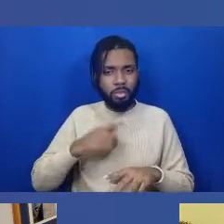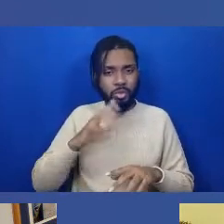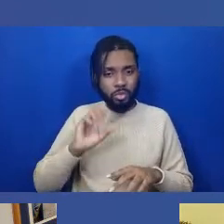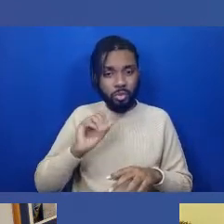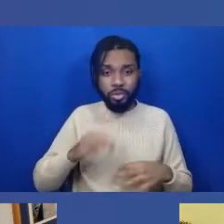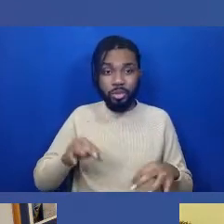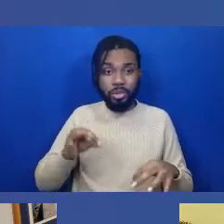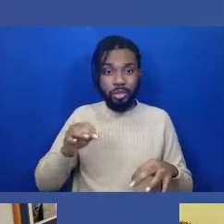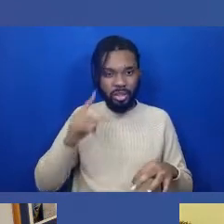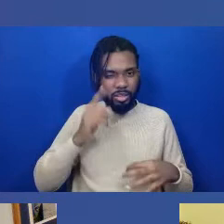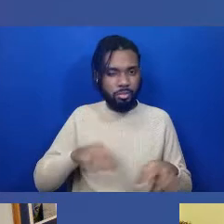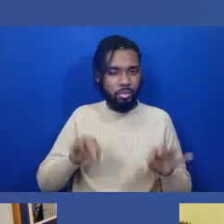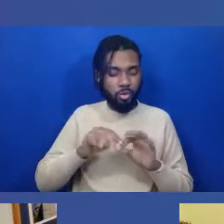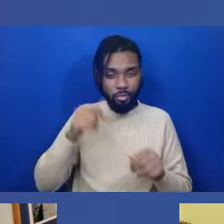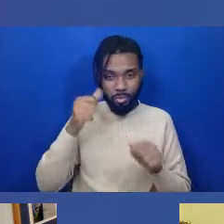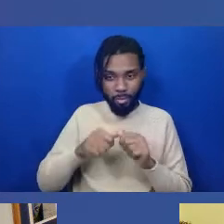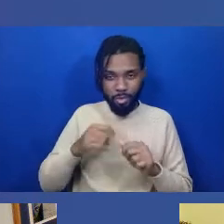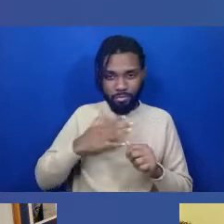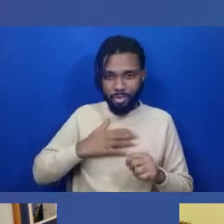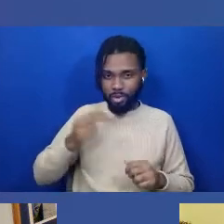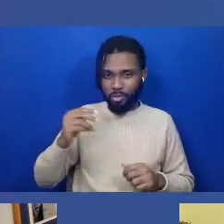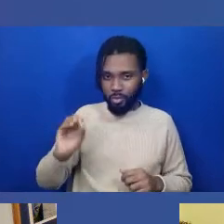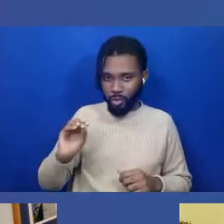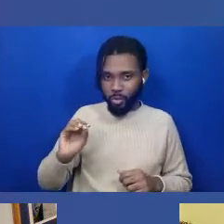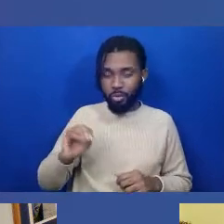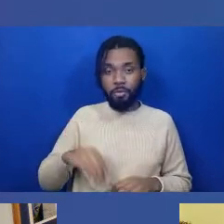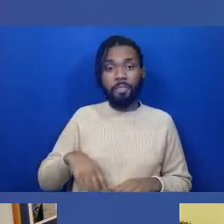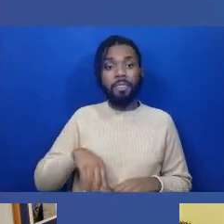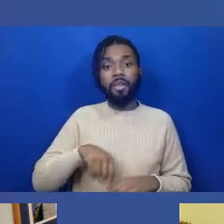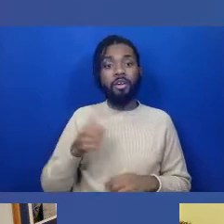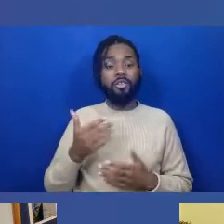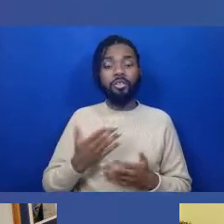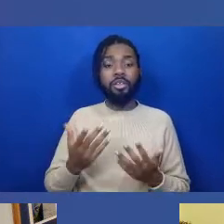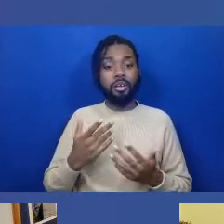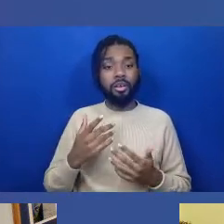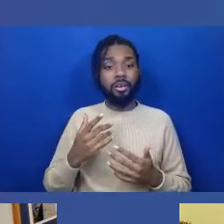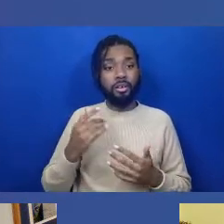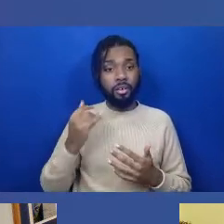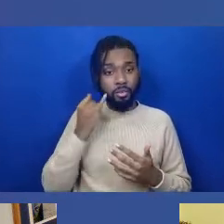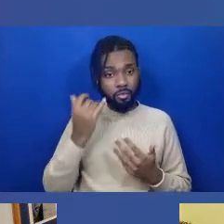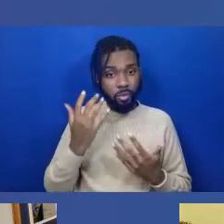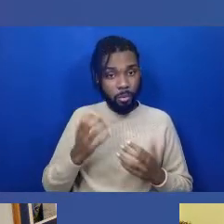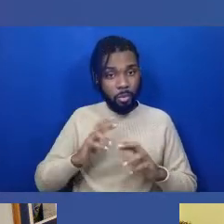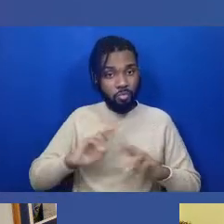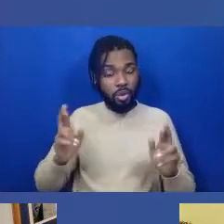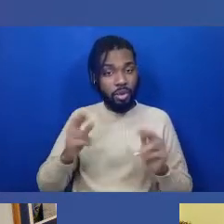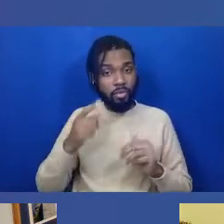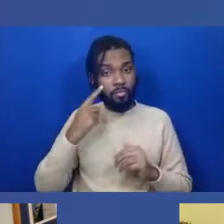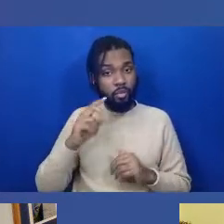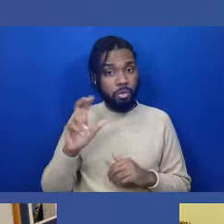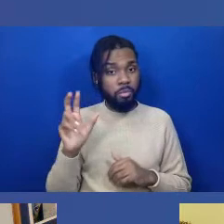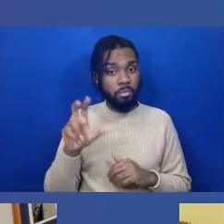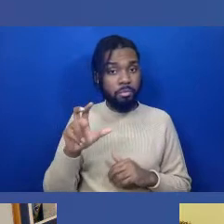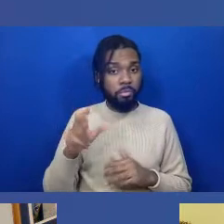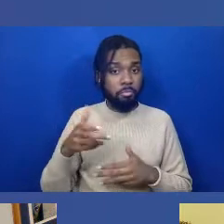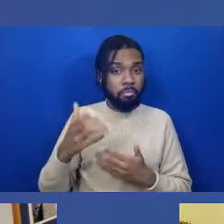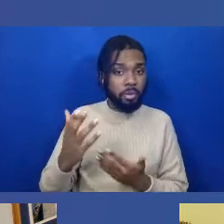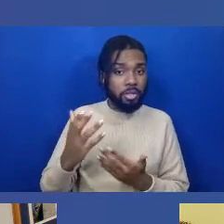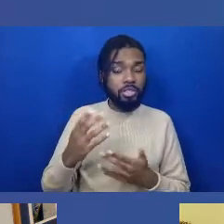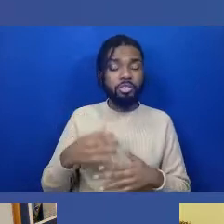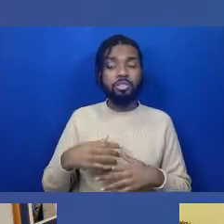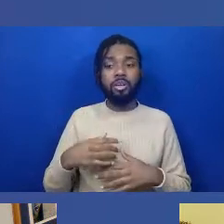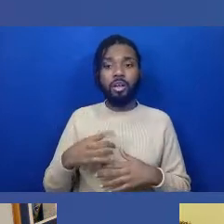I would then also say, you know, a really successful way to be ready for a pitch is to, particularly now, is to